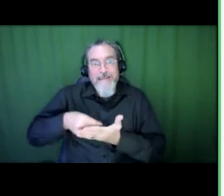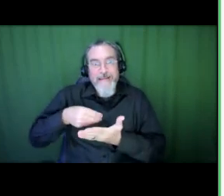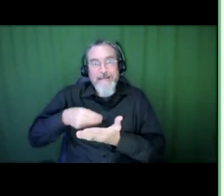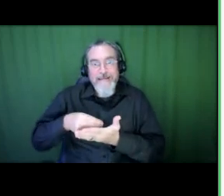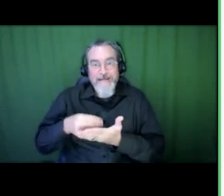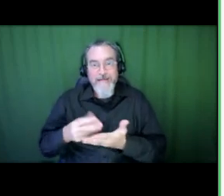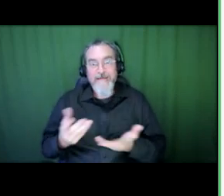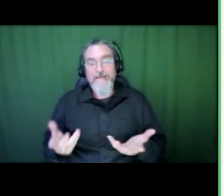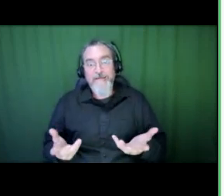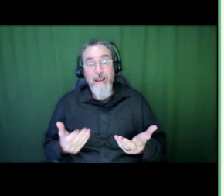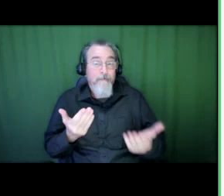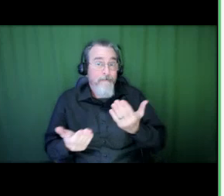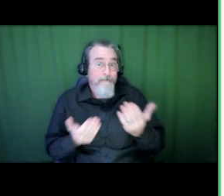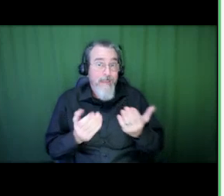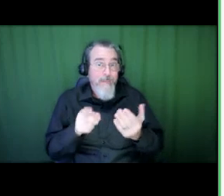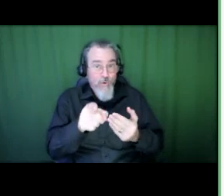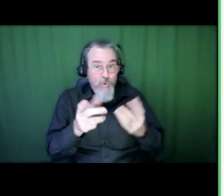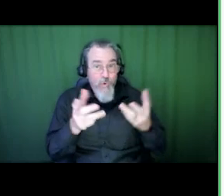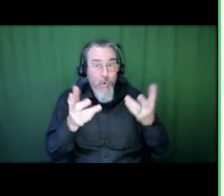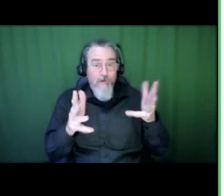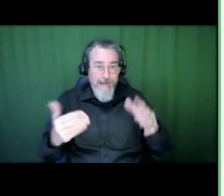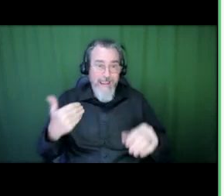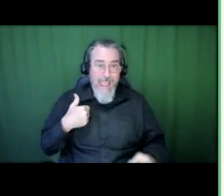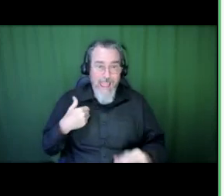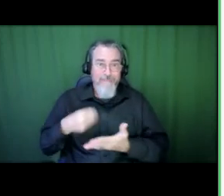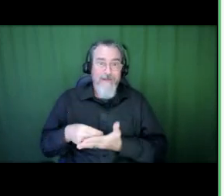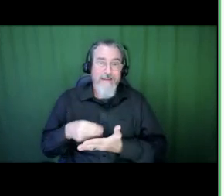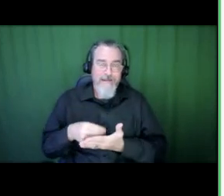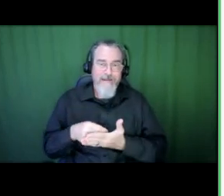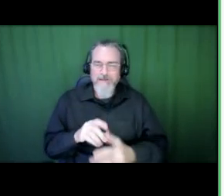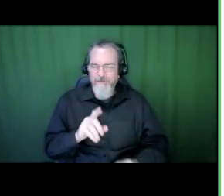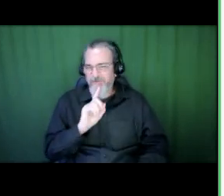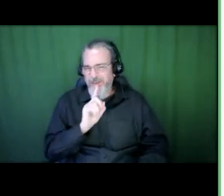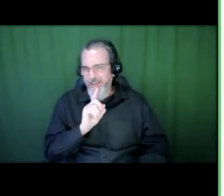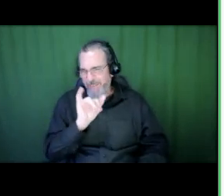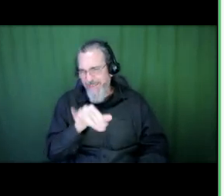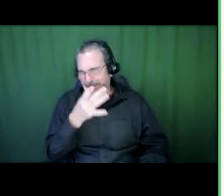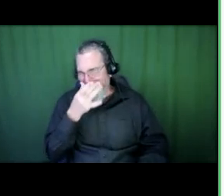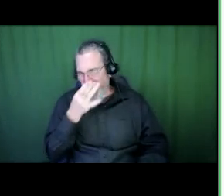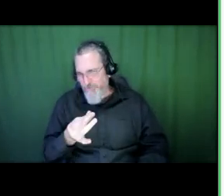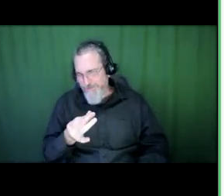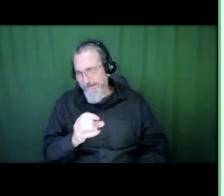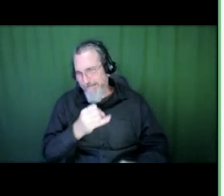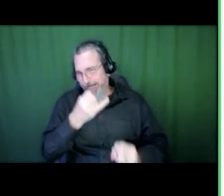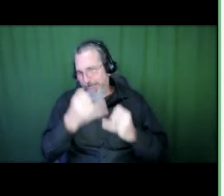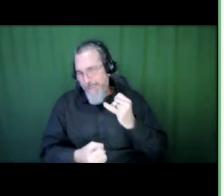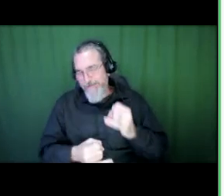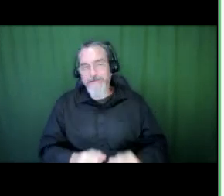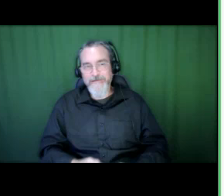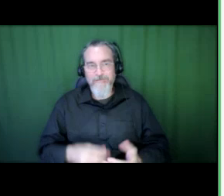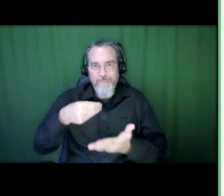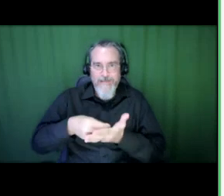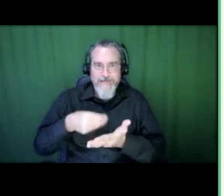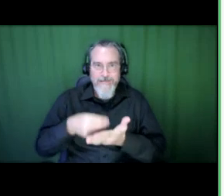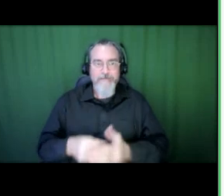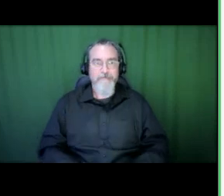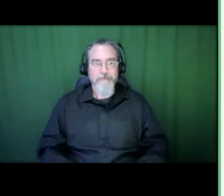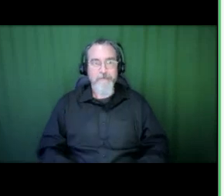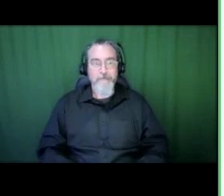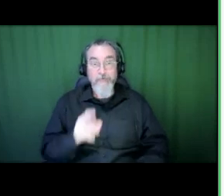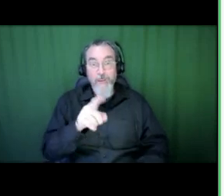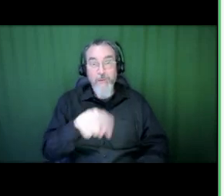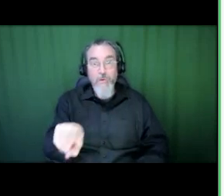that's not your biggest pain point right now, but that's interesting to see that at the bottom. So if you have other ideas